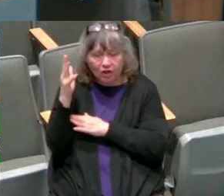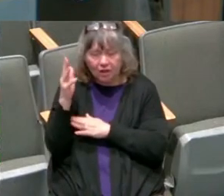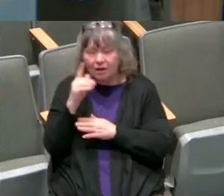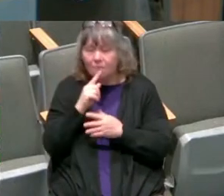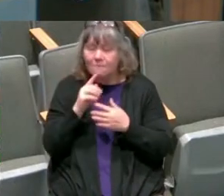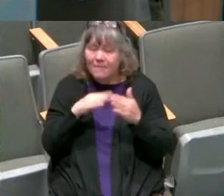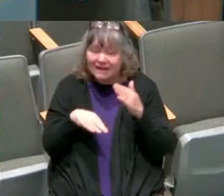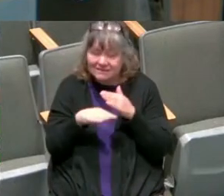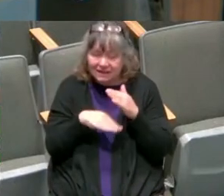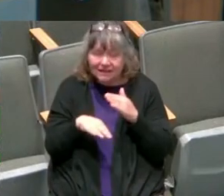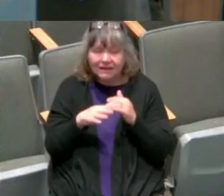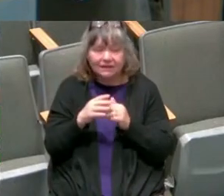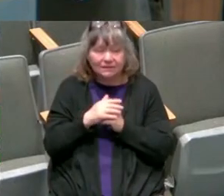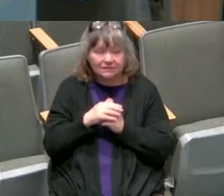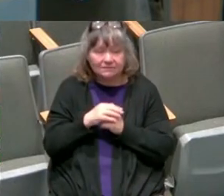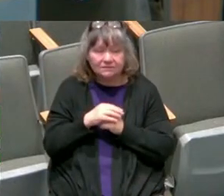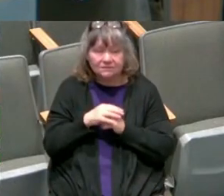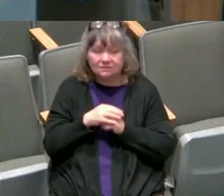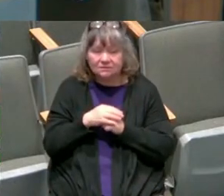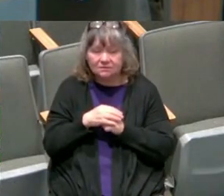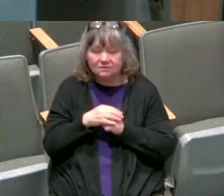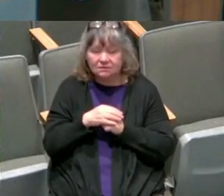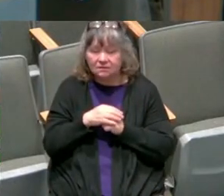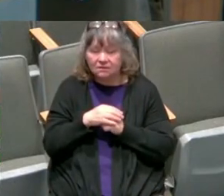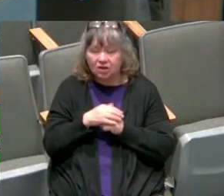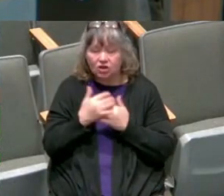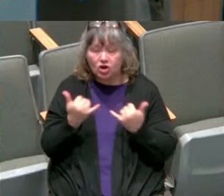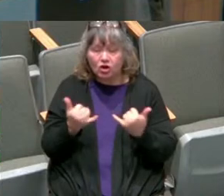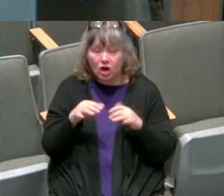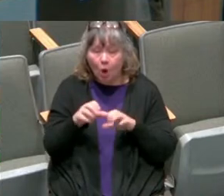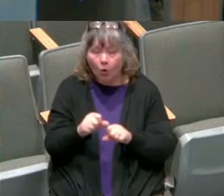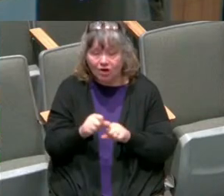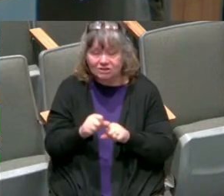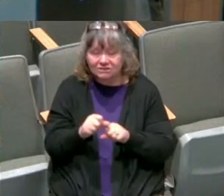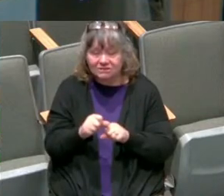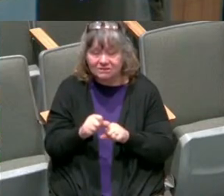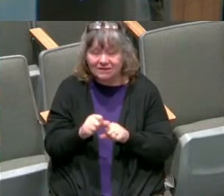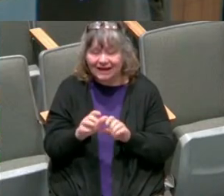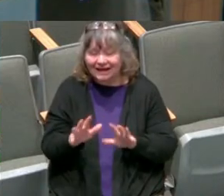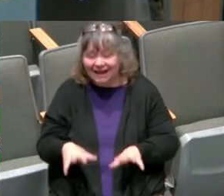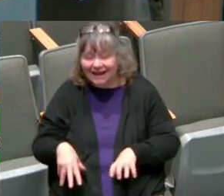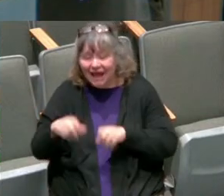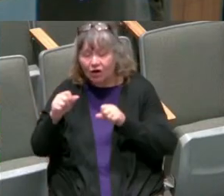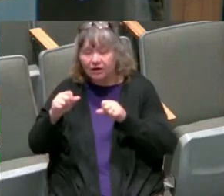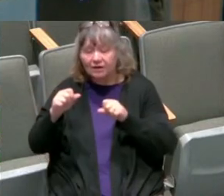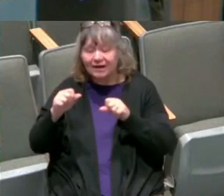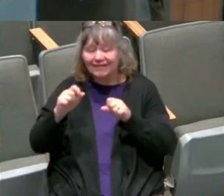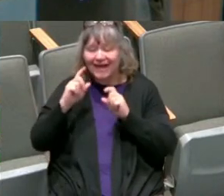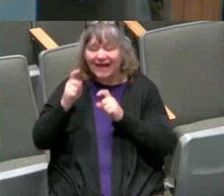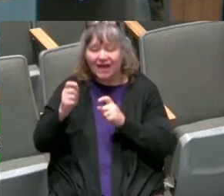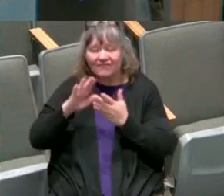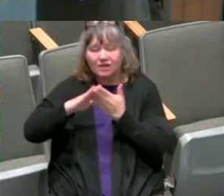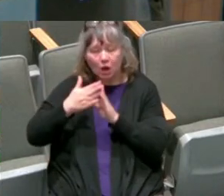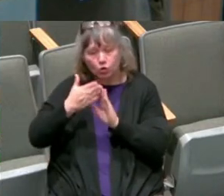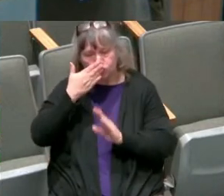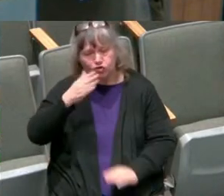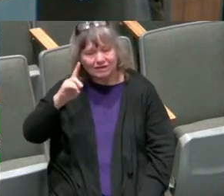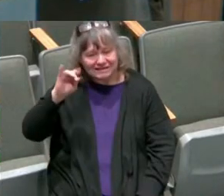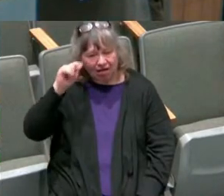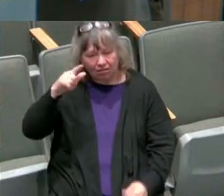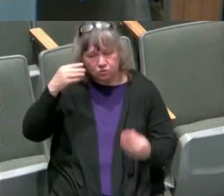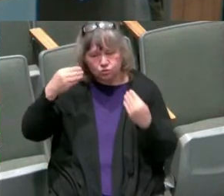basically uh the current owners inherited this piece of property they gave a town a very good deal with this